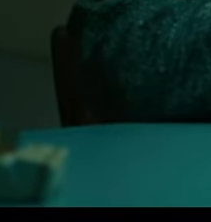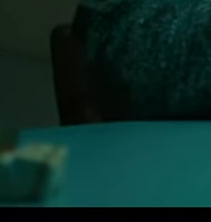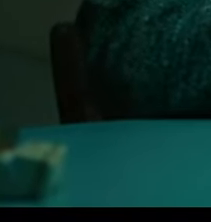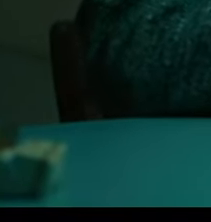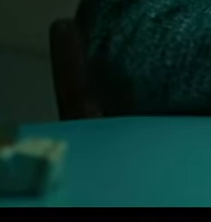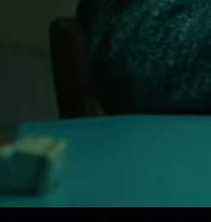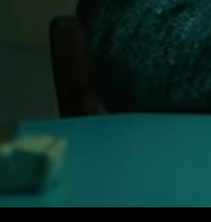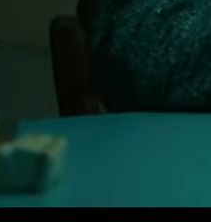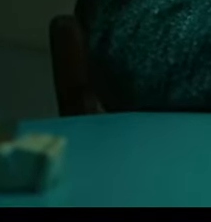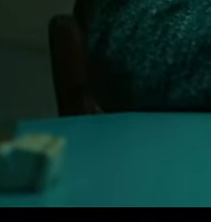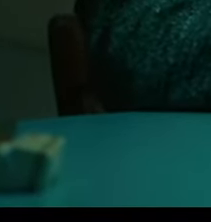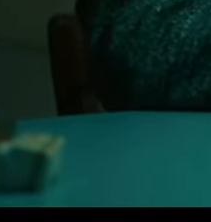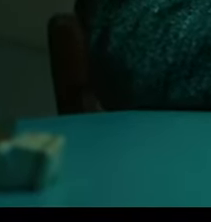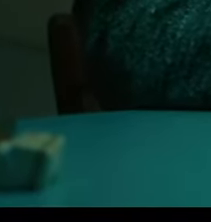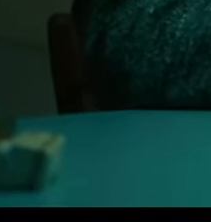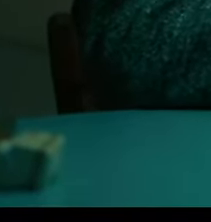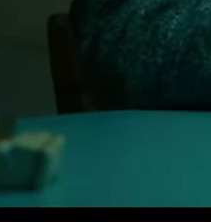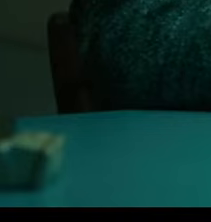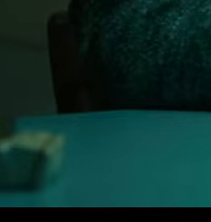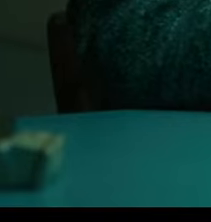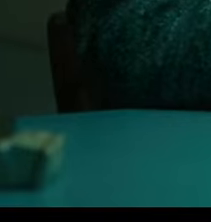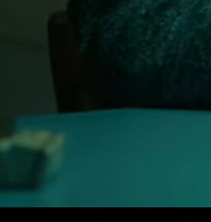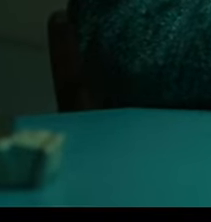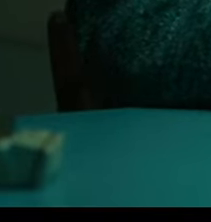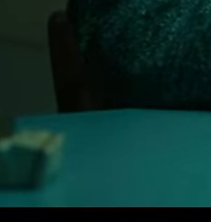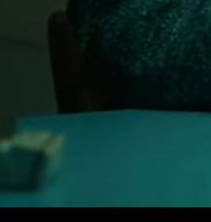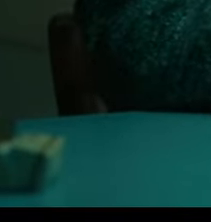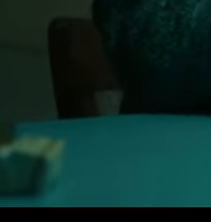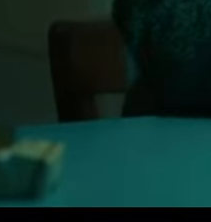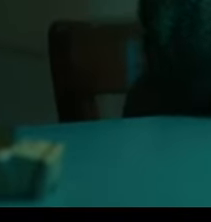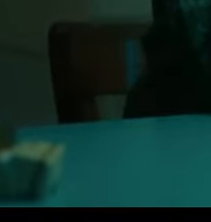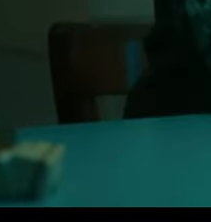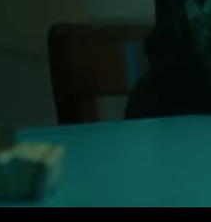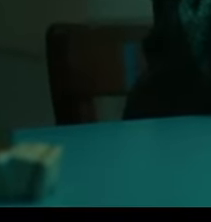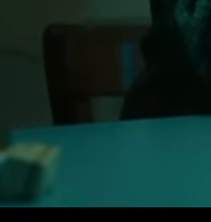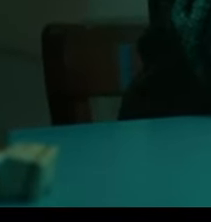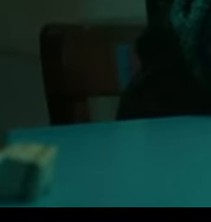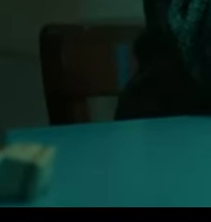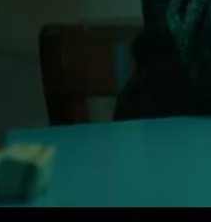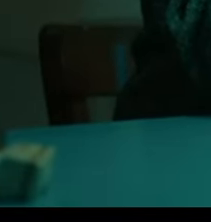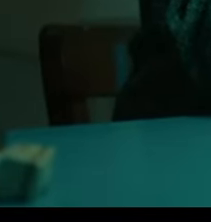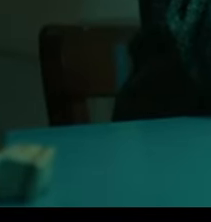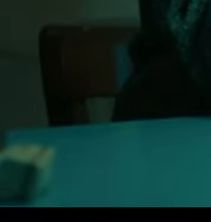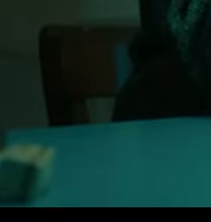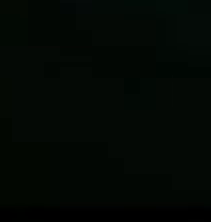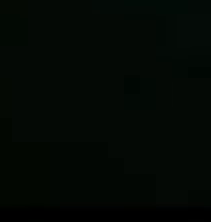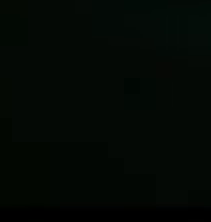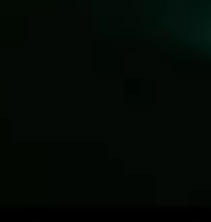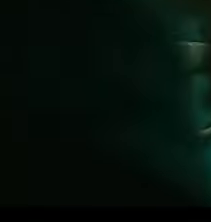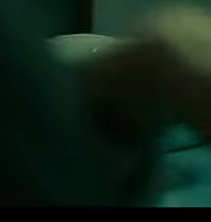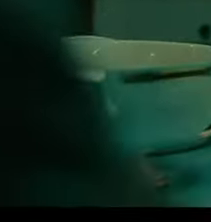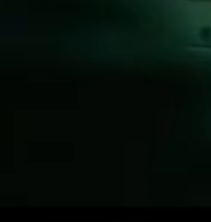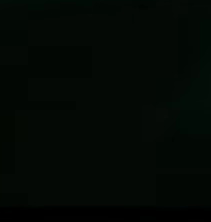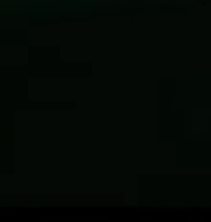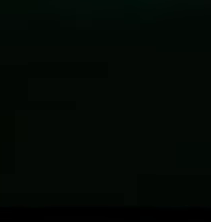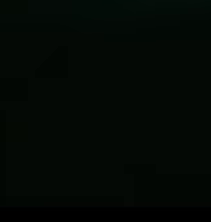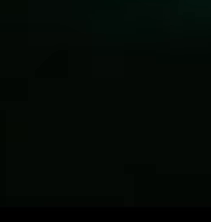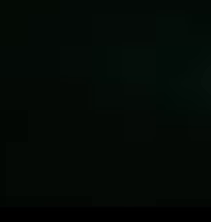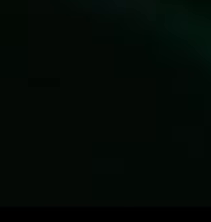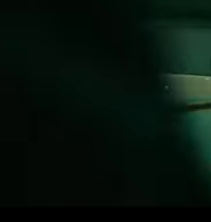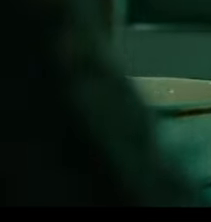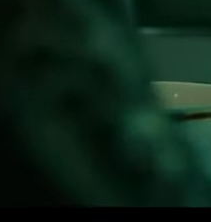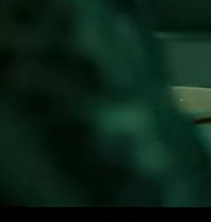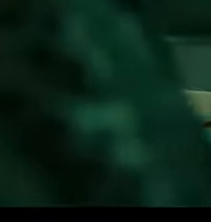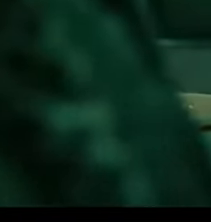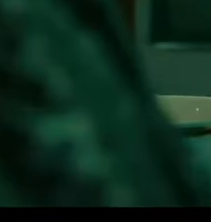You are the only person in the world who could possibly understand what I'm going through. Yes, I know how you feel, but we